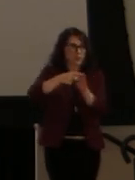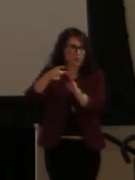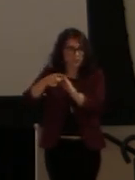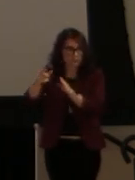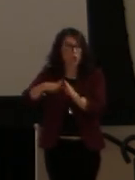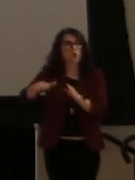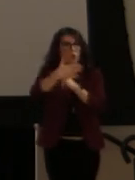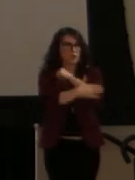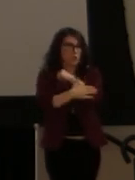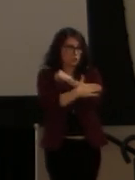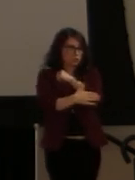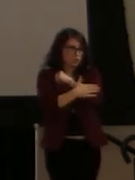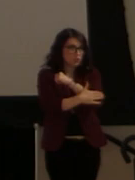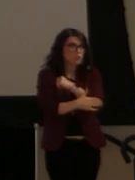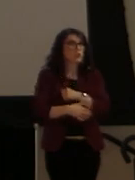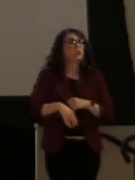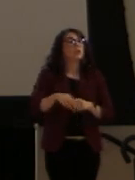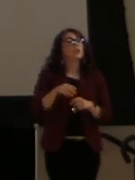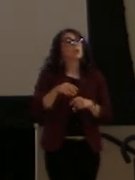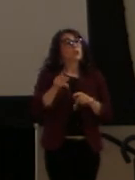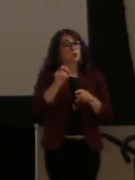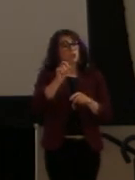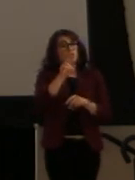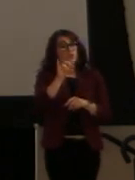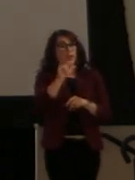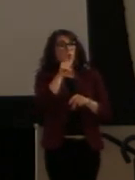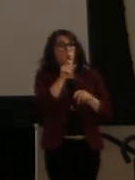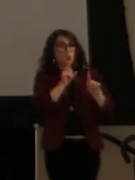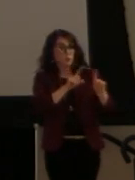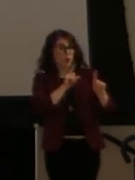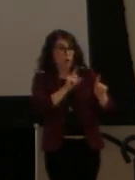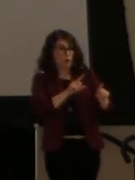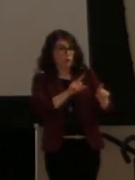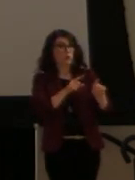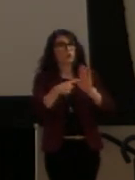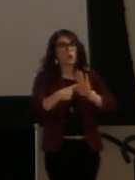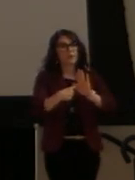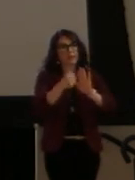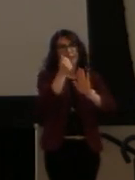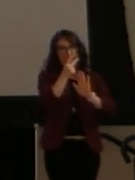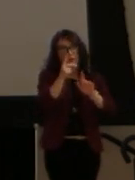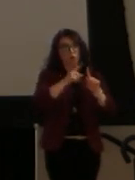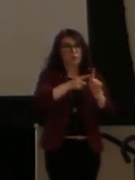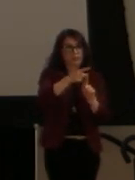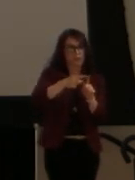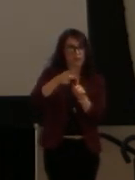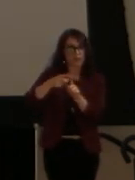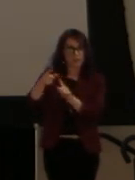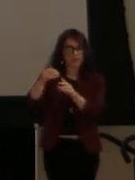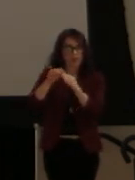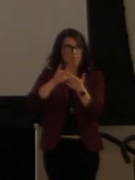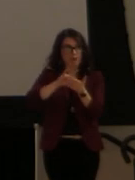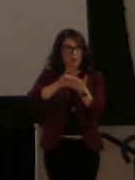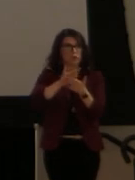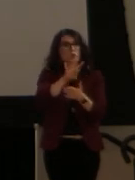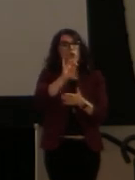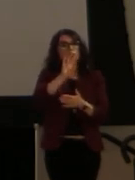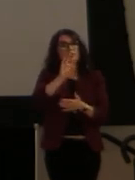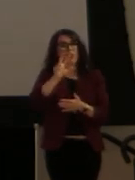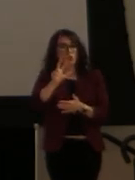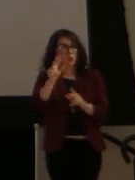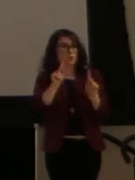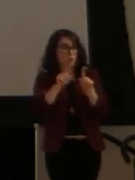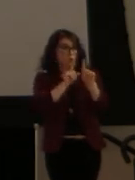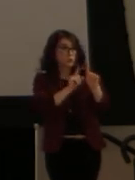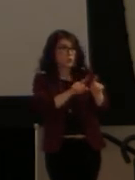The respondents of our survey represented multiple disciplines in medicine, but of the 473